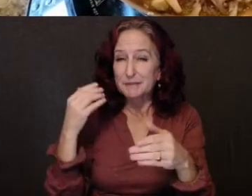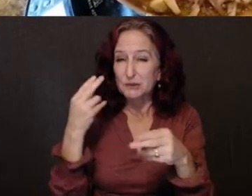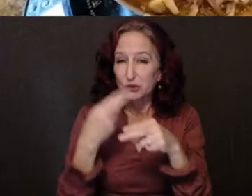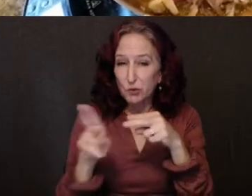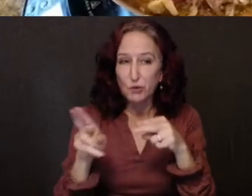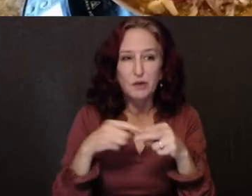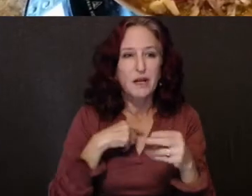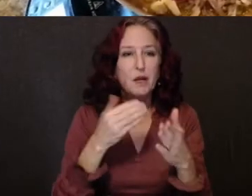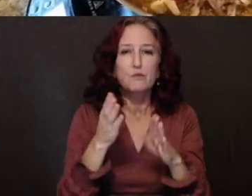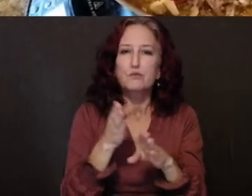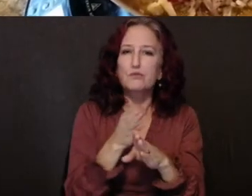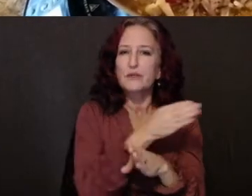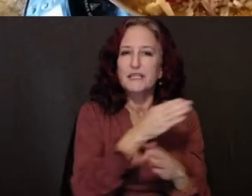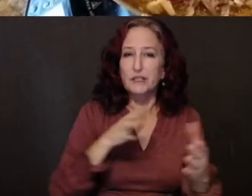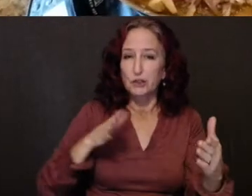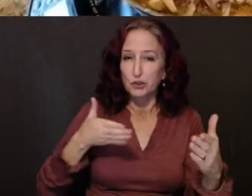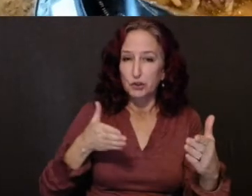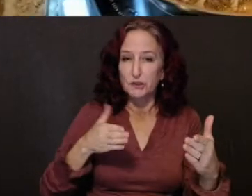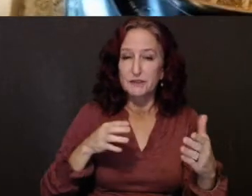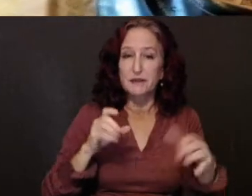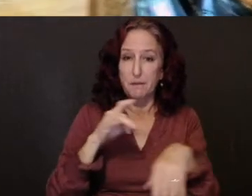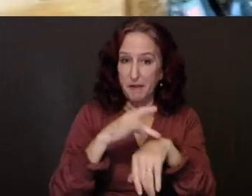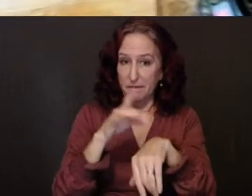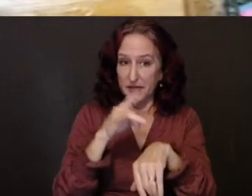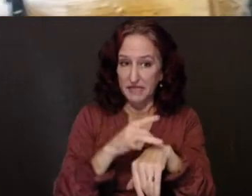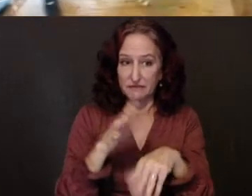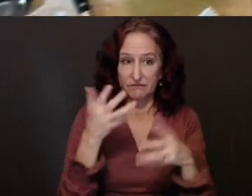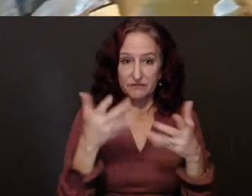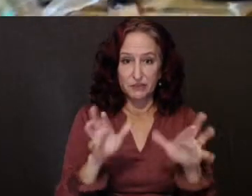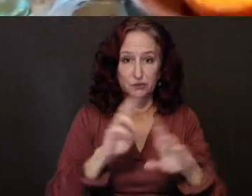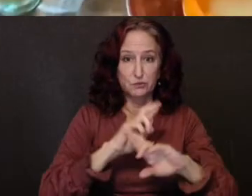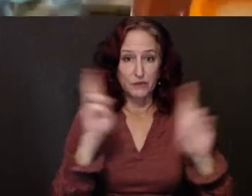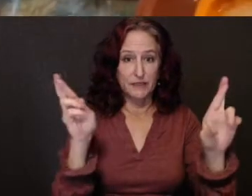I went, for timing issues, I